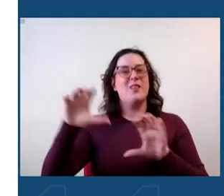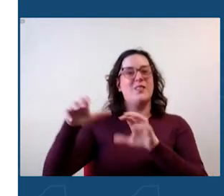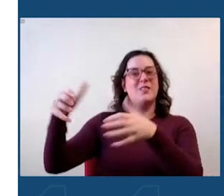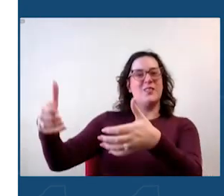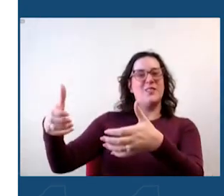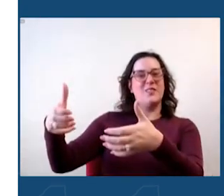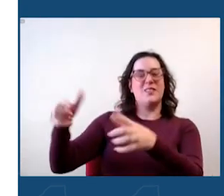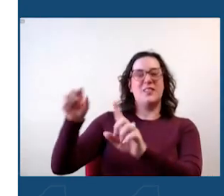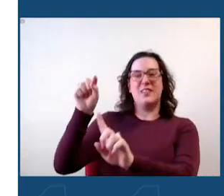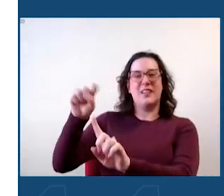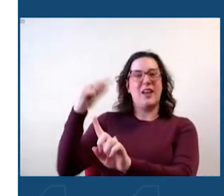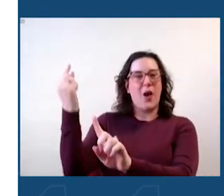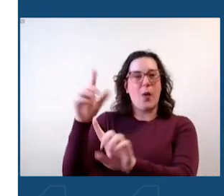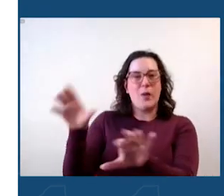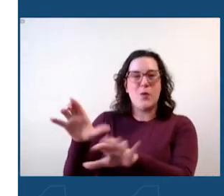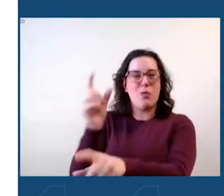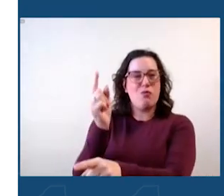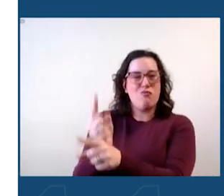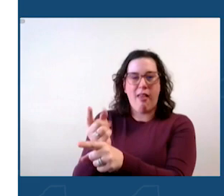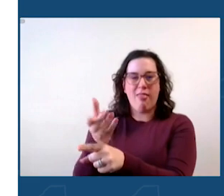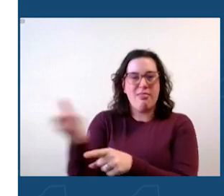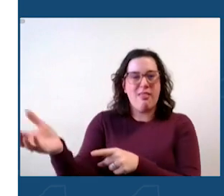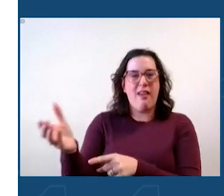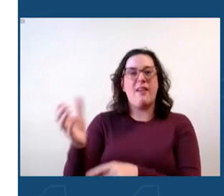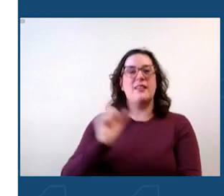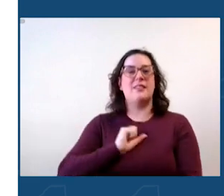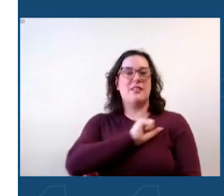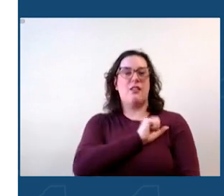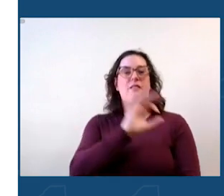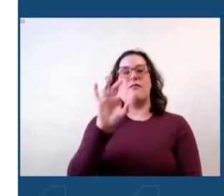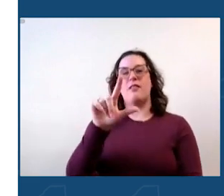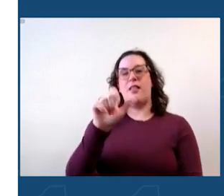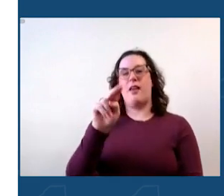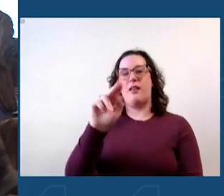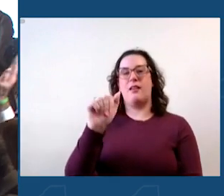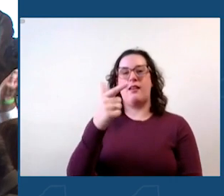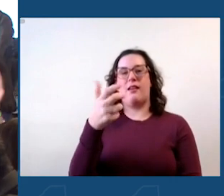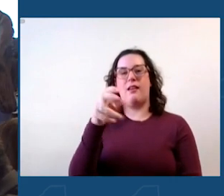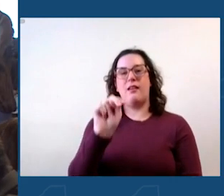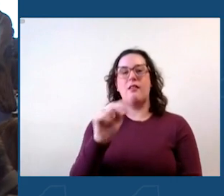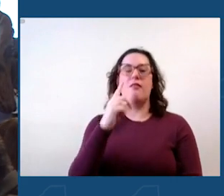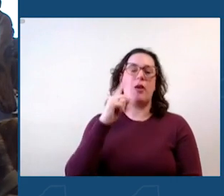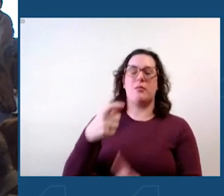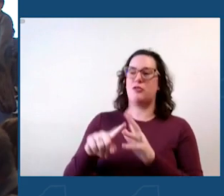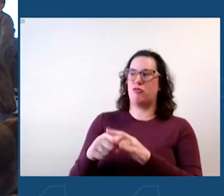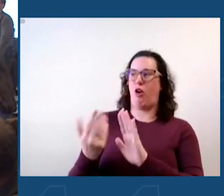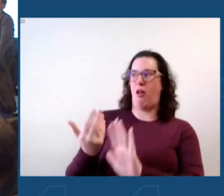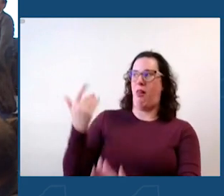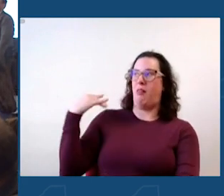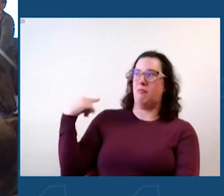and he's always doing the right thing. Senator Flanagan, from the start. Thank you, Senator Flanagan.